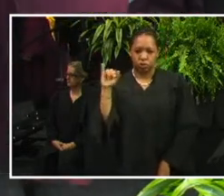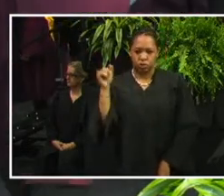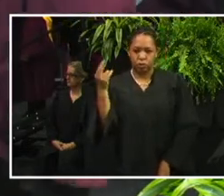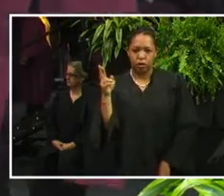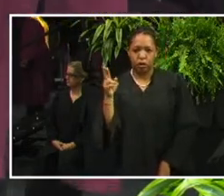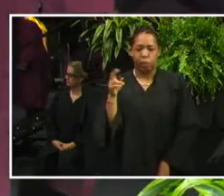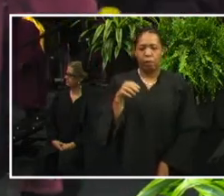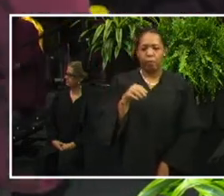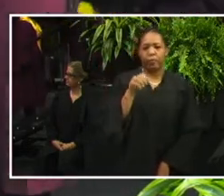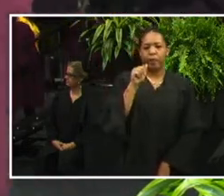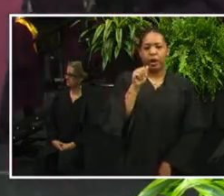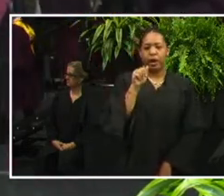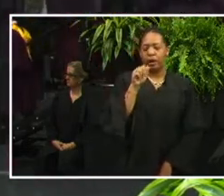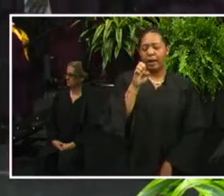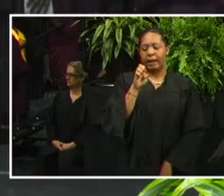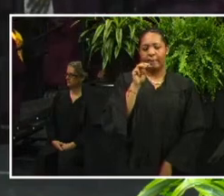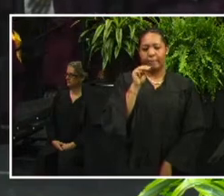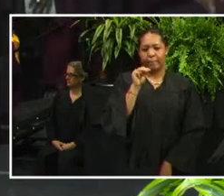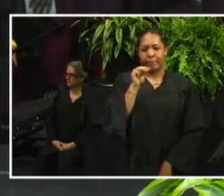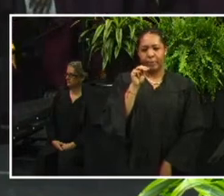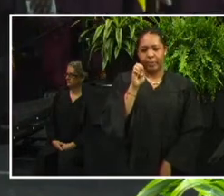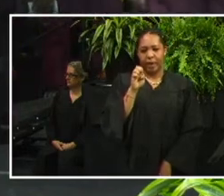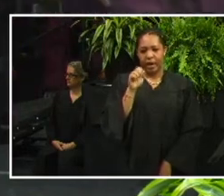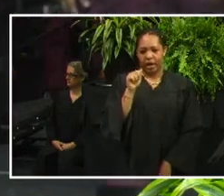Emmanuel Gutierrez Rivera.